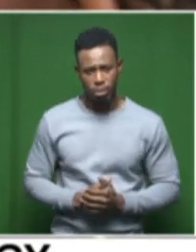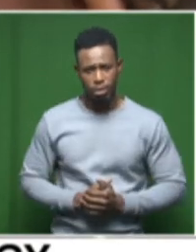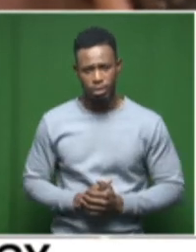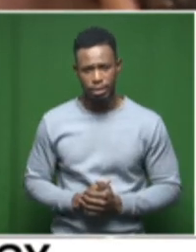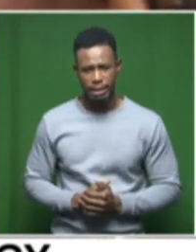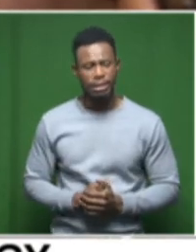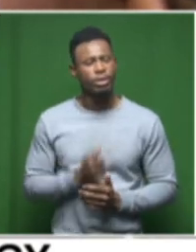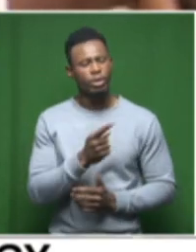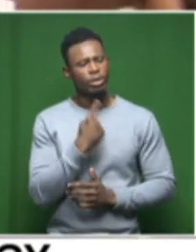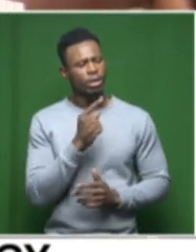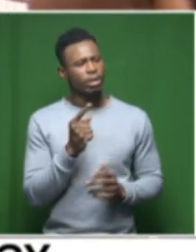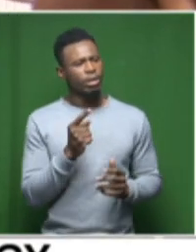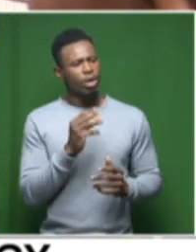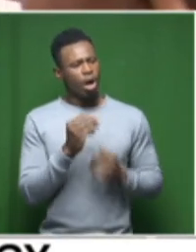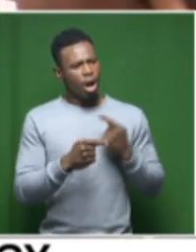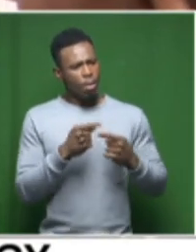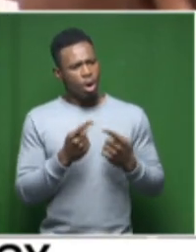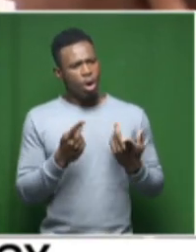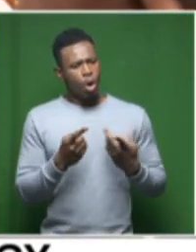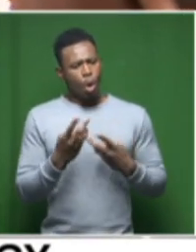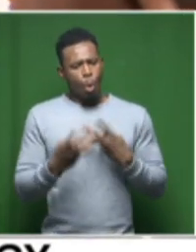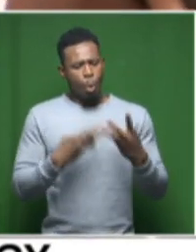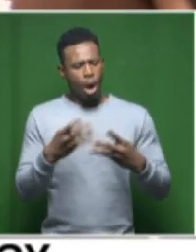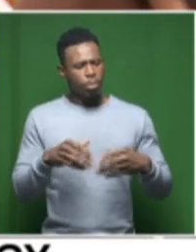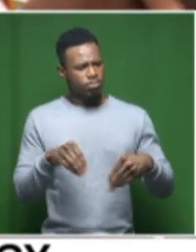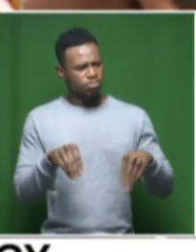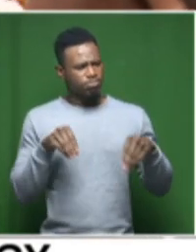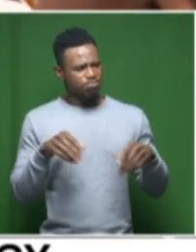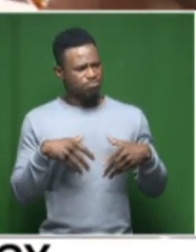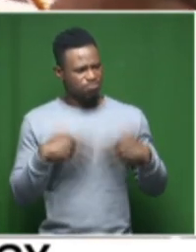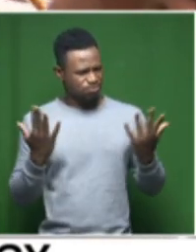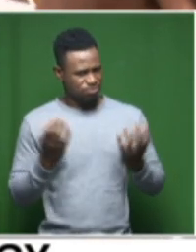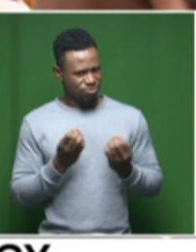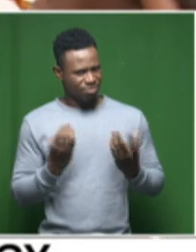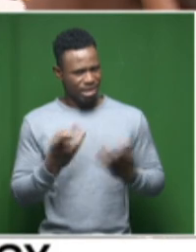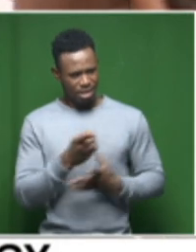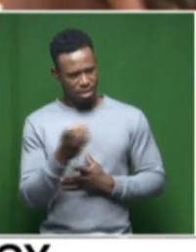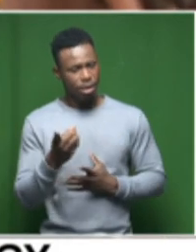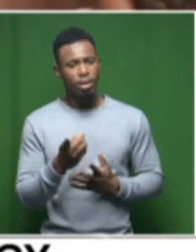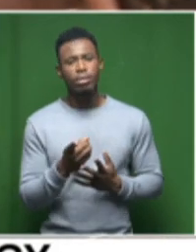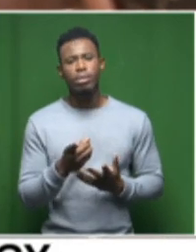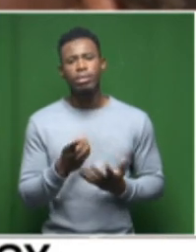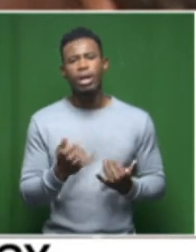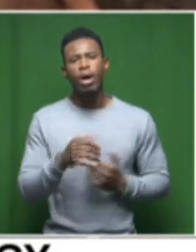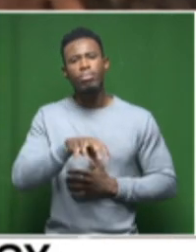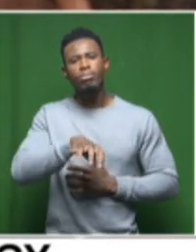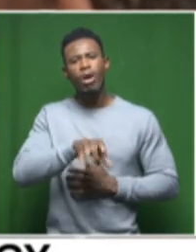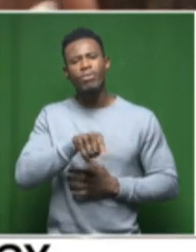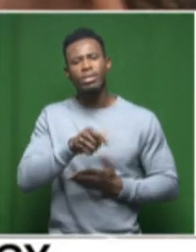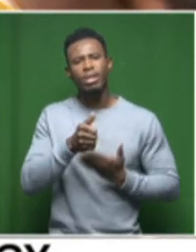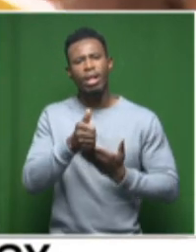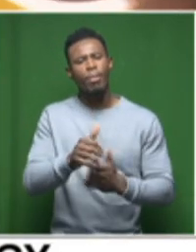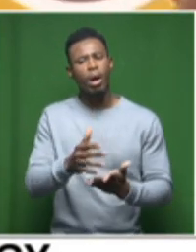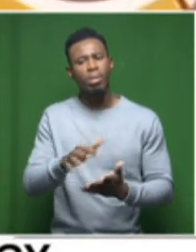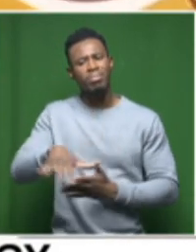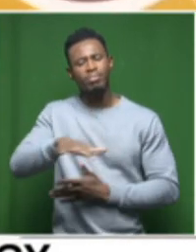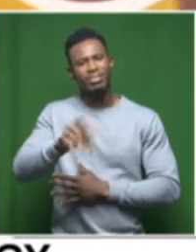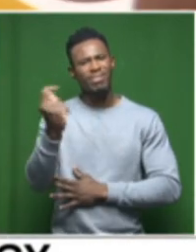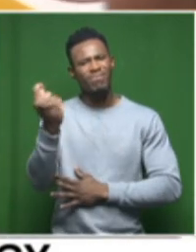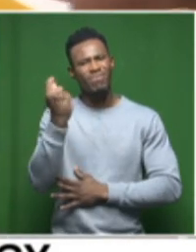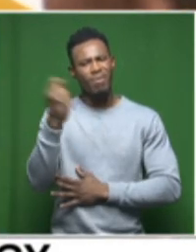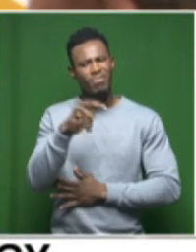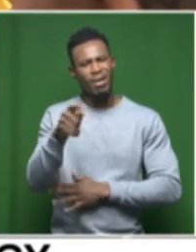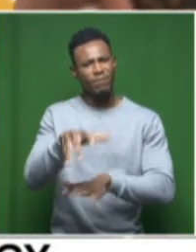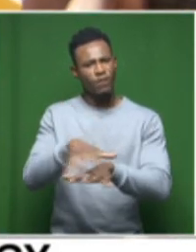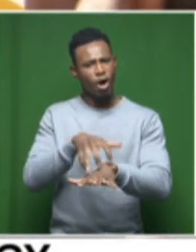about unemployment. How is the province assisting in terms of technology uptake in those rural areas where people